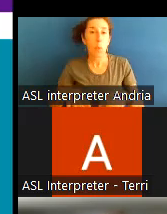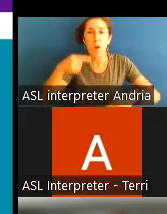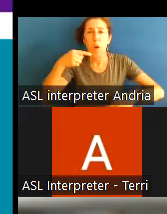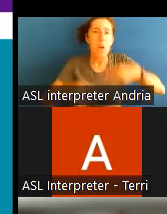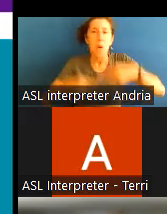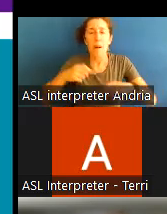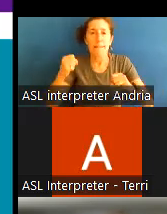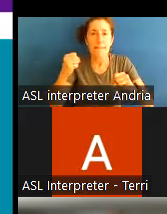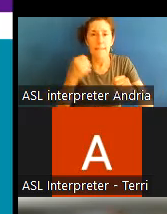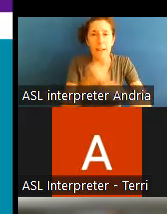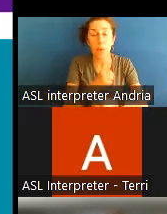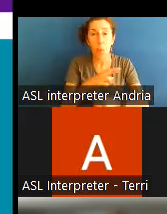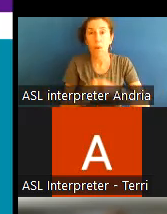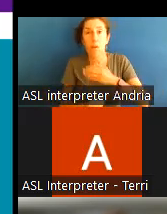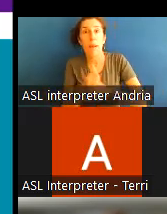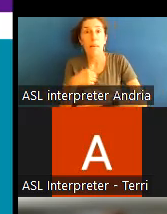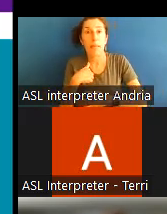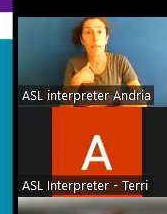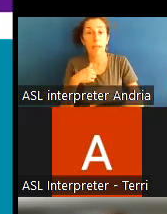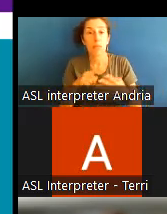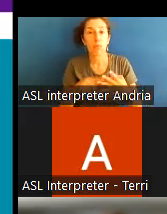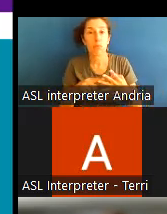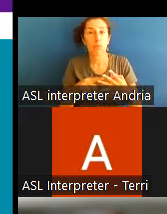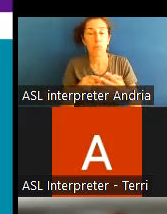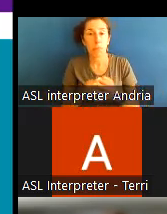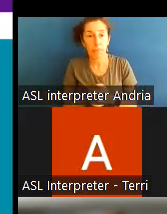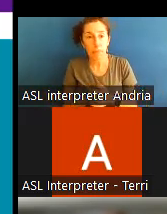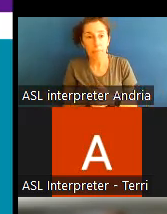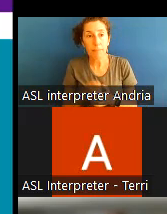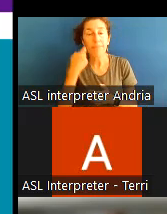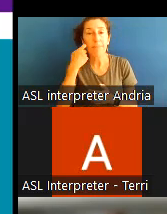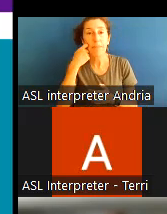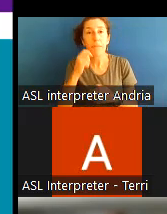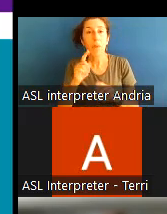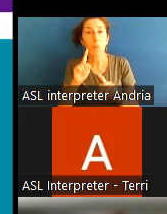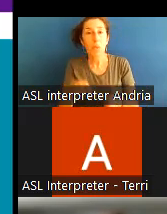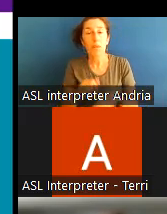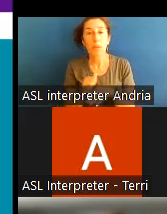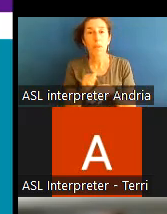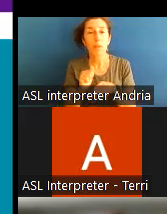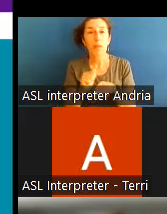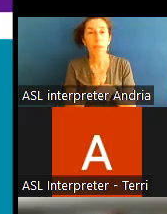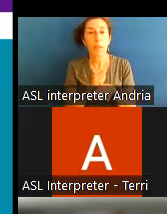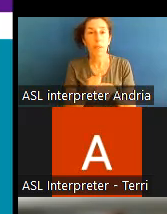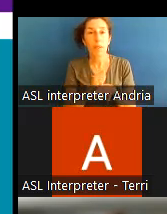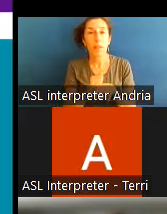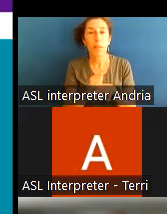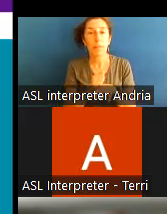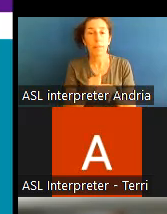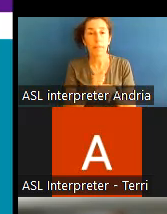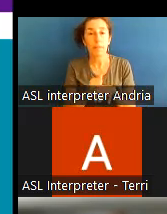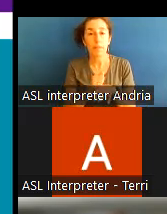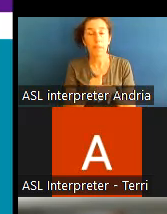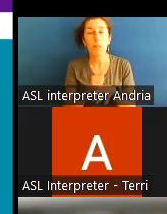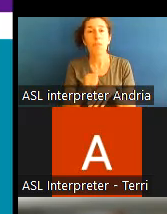You know, I was just at a training where somebody talked about the fact that there was a woman who managed her